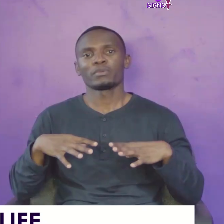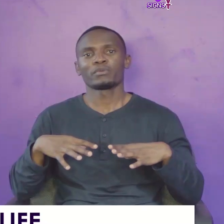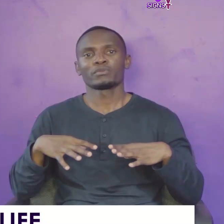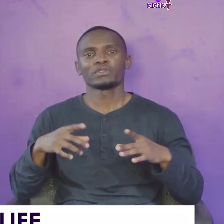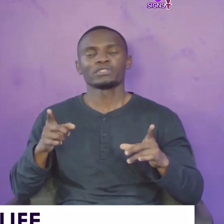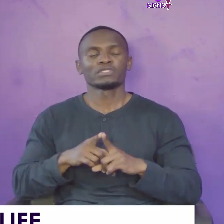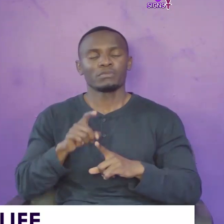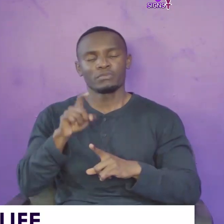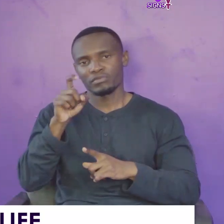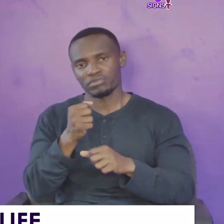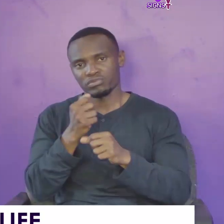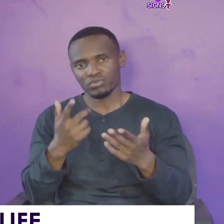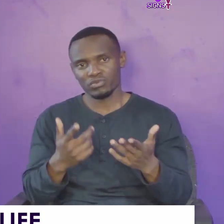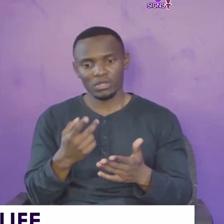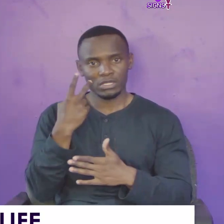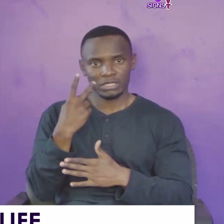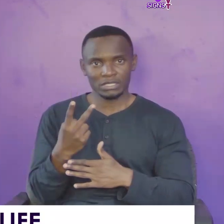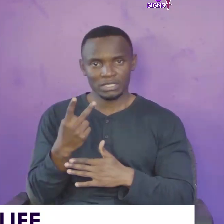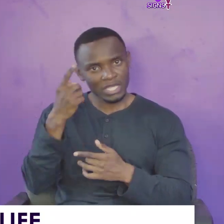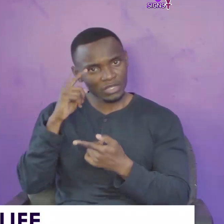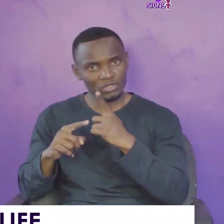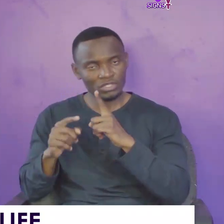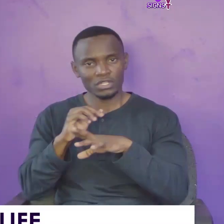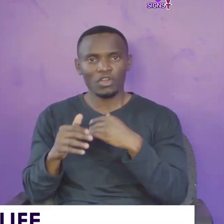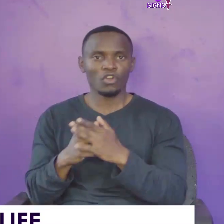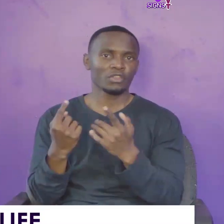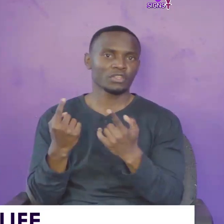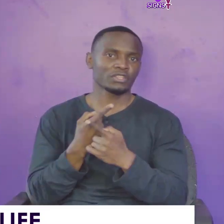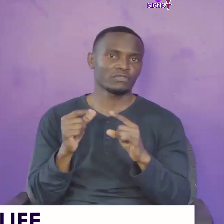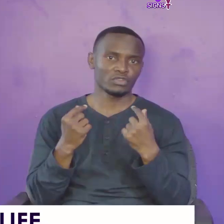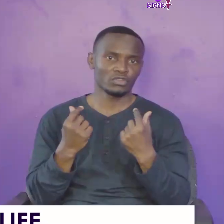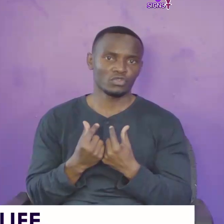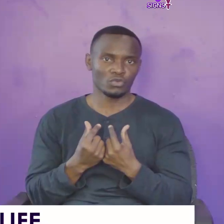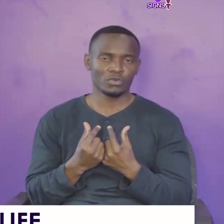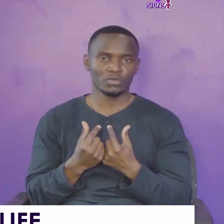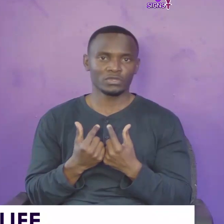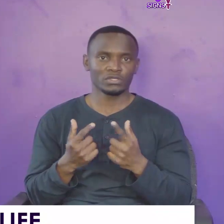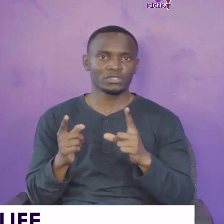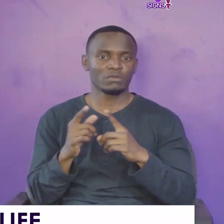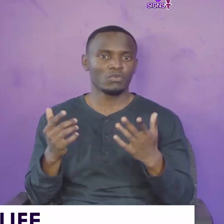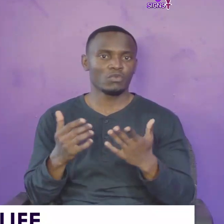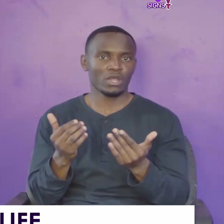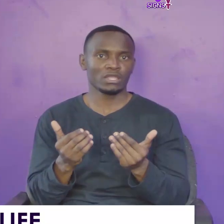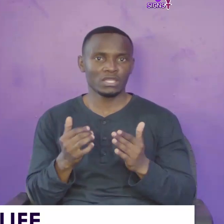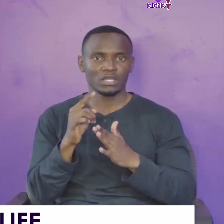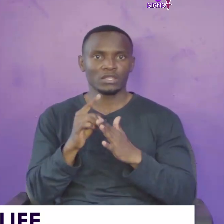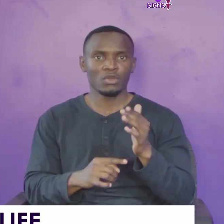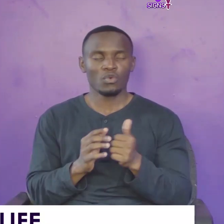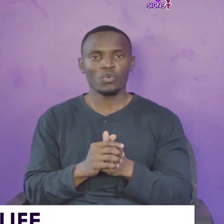look at the different groups of people and whatever it is, whatever areas that they need empowerment. Including persons with disabilities.